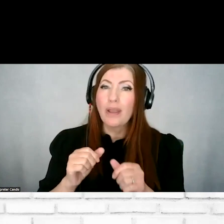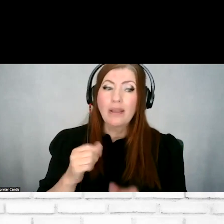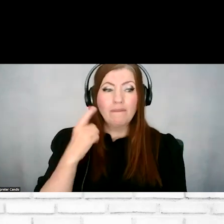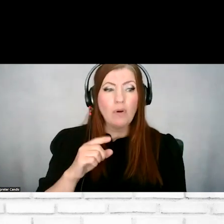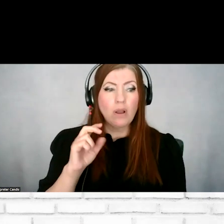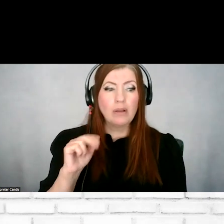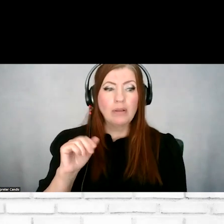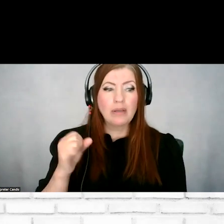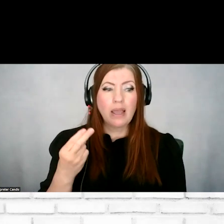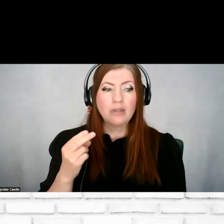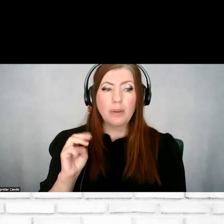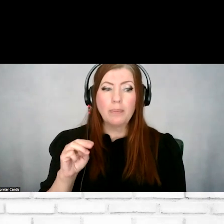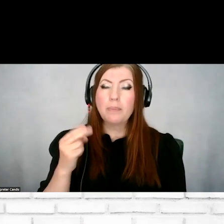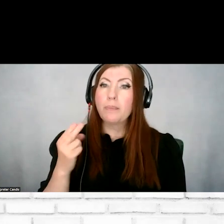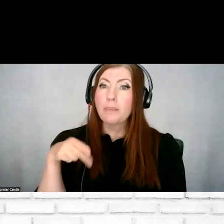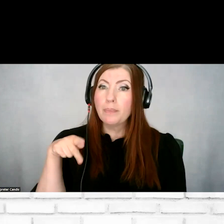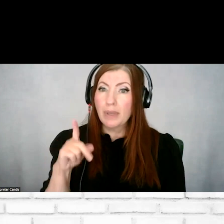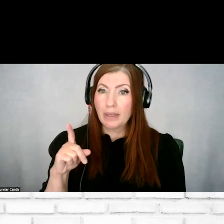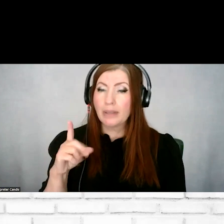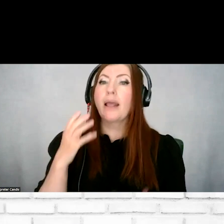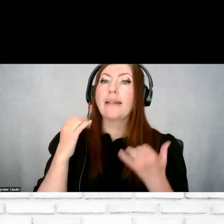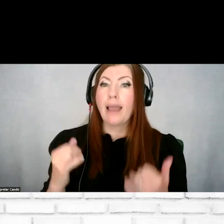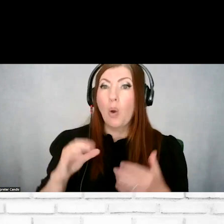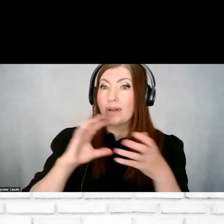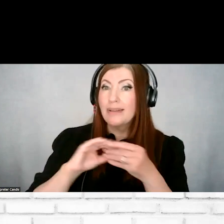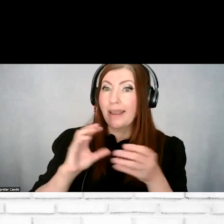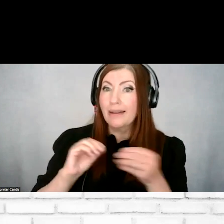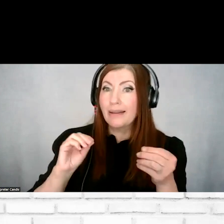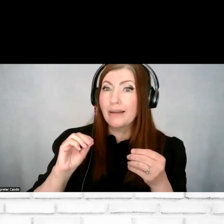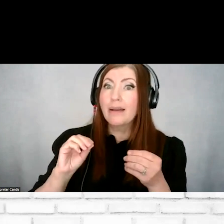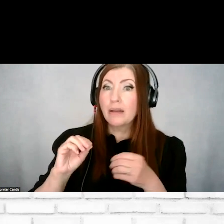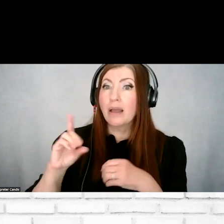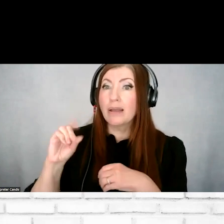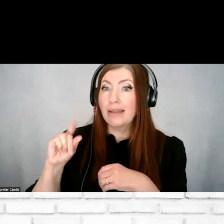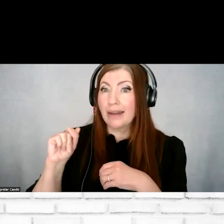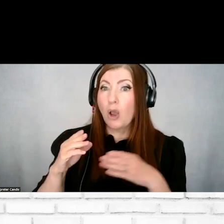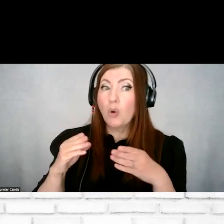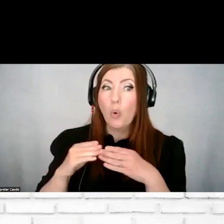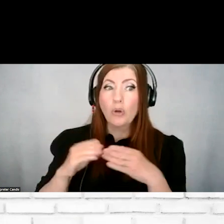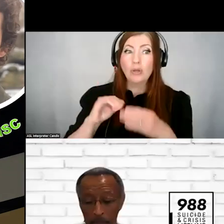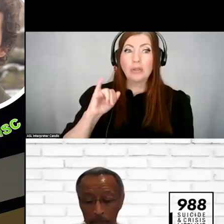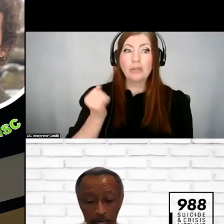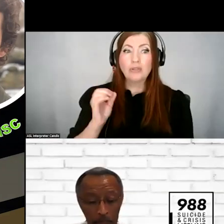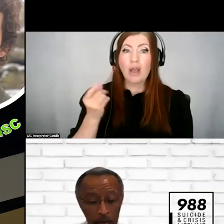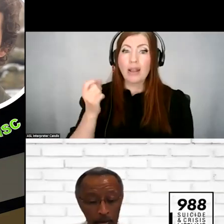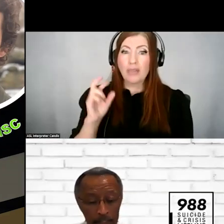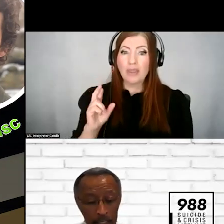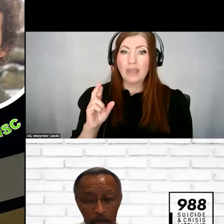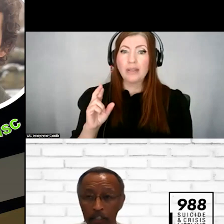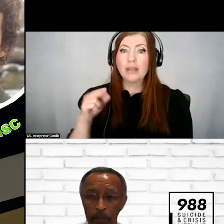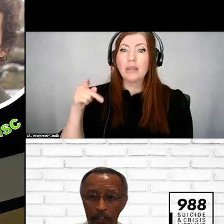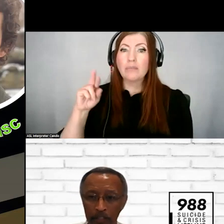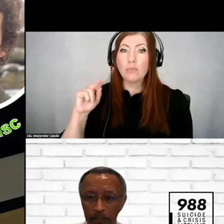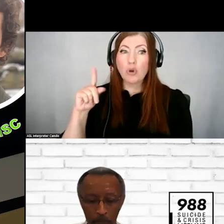now to our data corner. And we have with us Jonathan Pirtle, the Associate Professor, Department of Public Health Policy